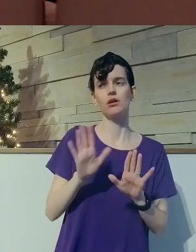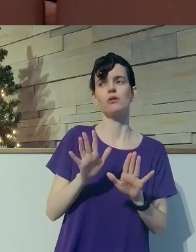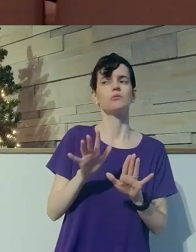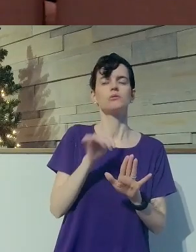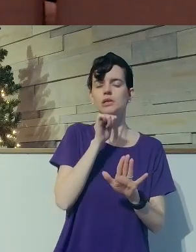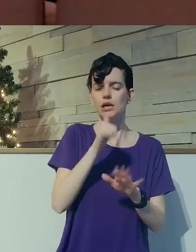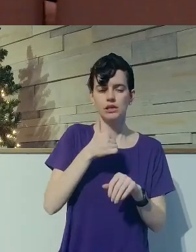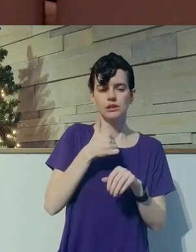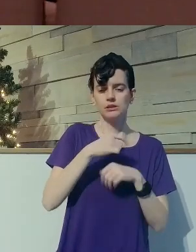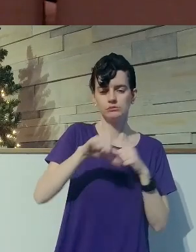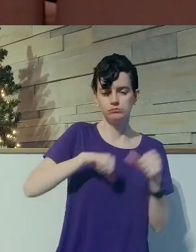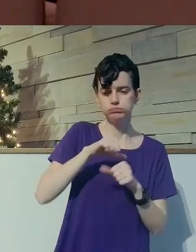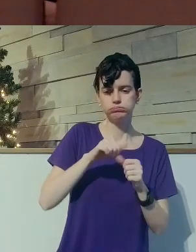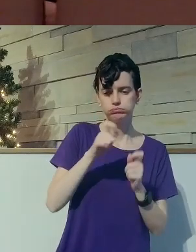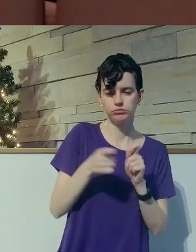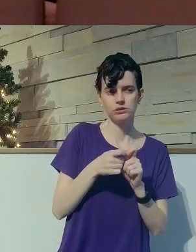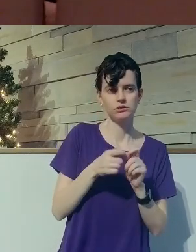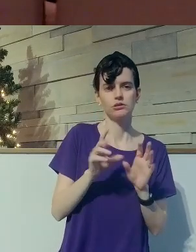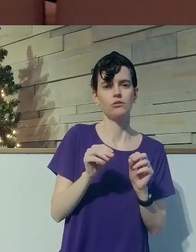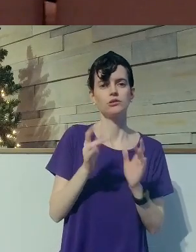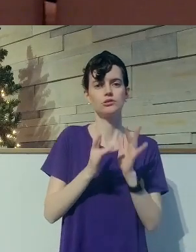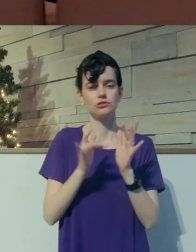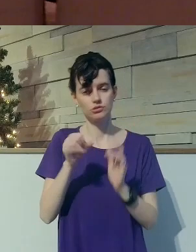to turn on one another. And Joseph forgave.